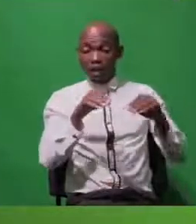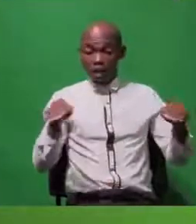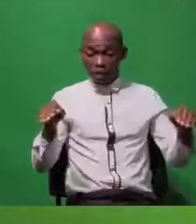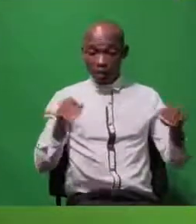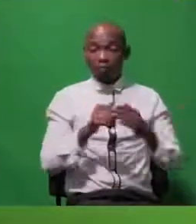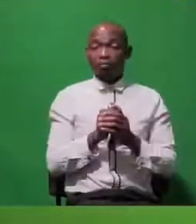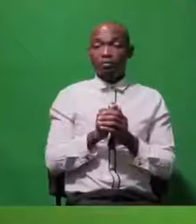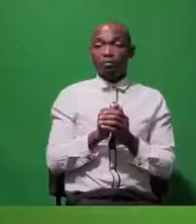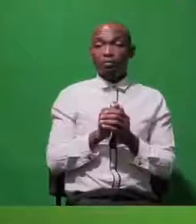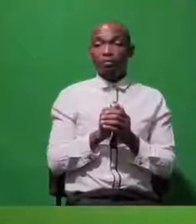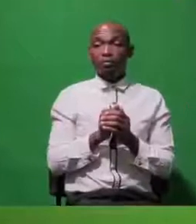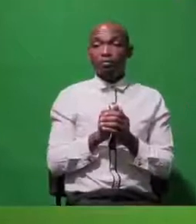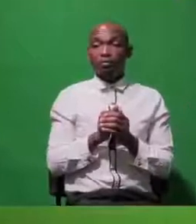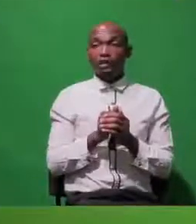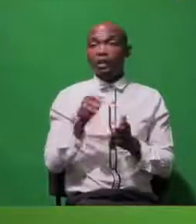Reflect a